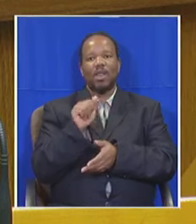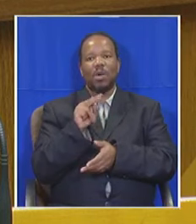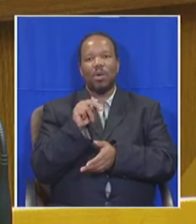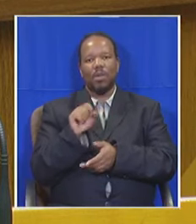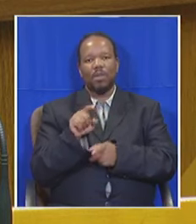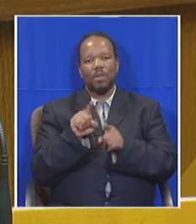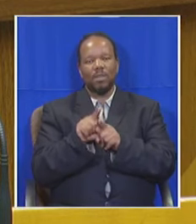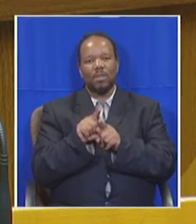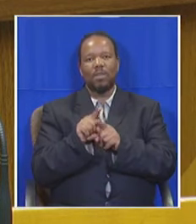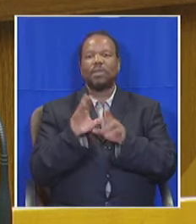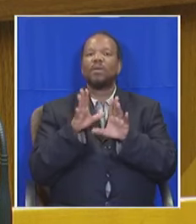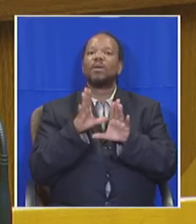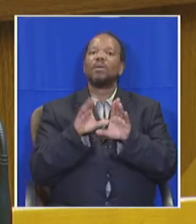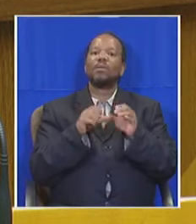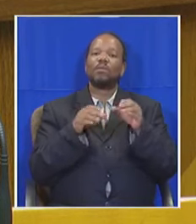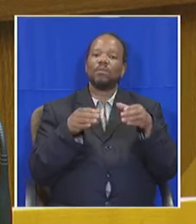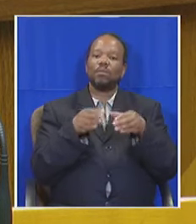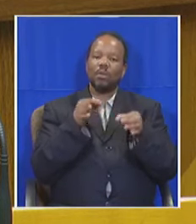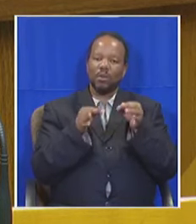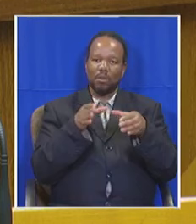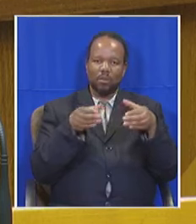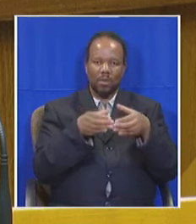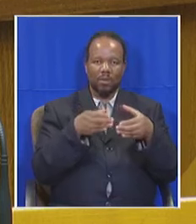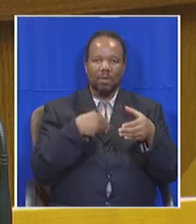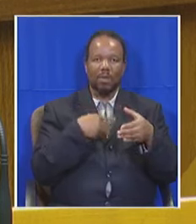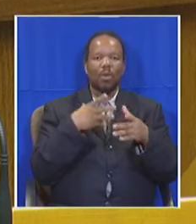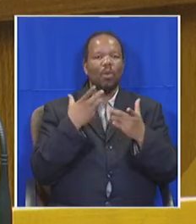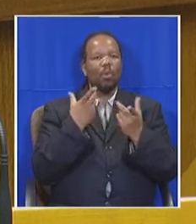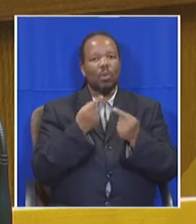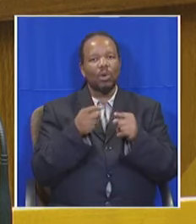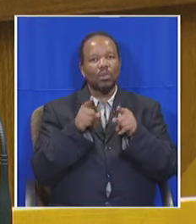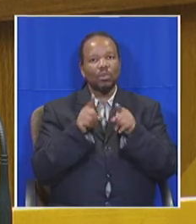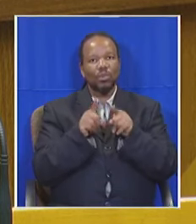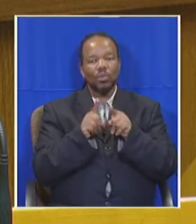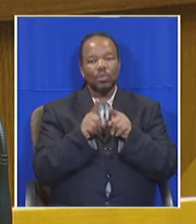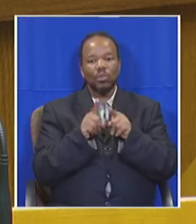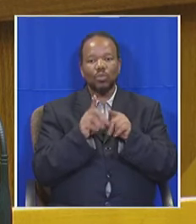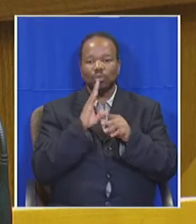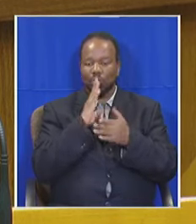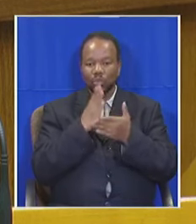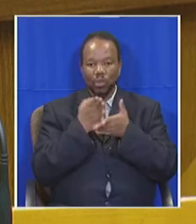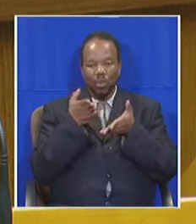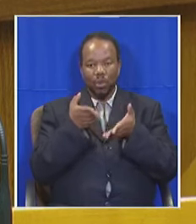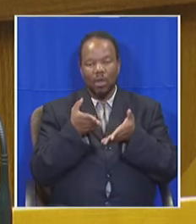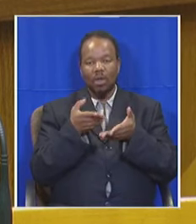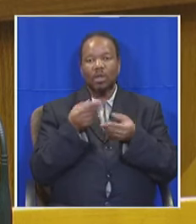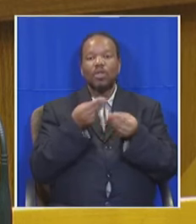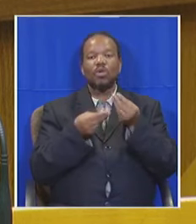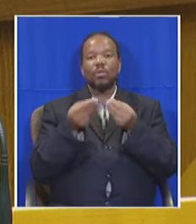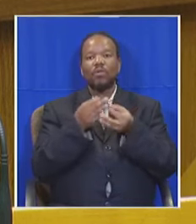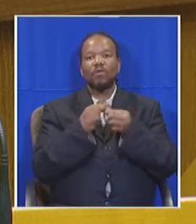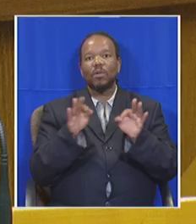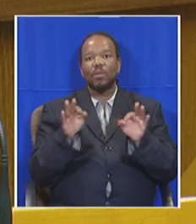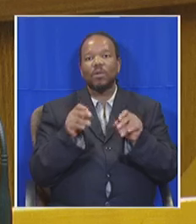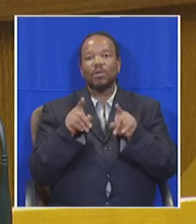and our struggles to continue the cause of economic freedom in our lifetime from the June 16,